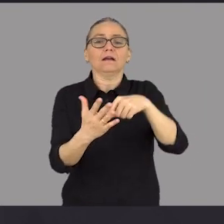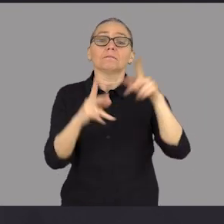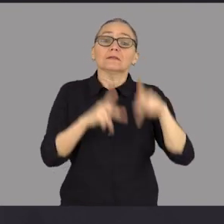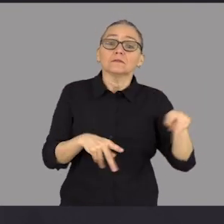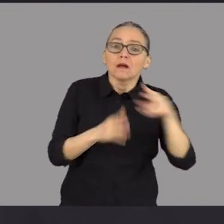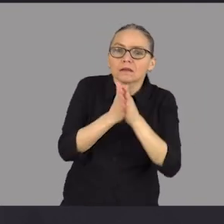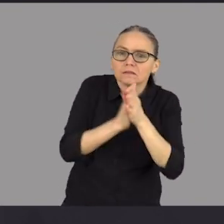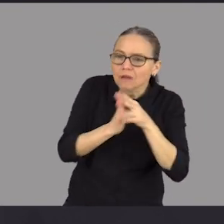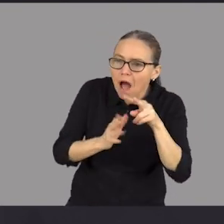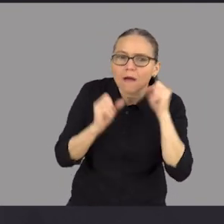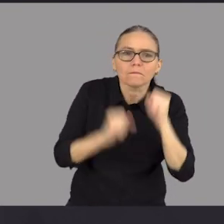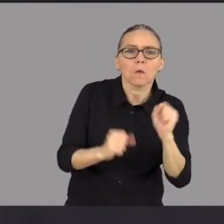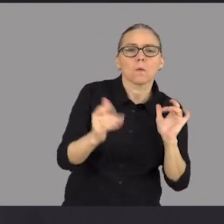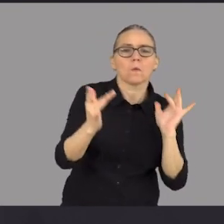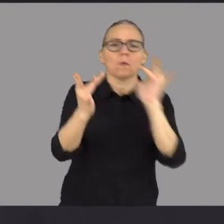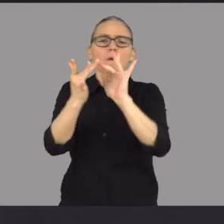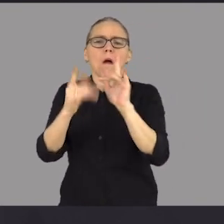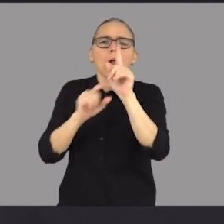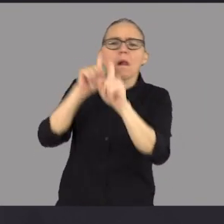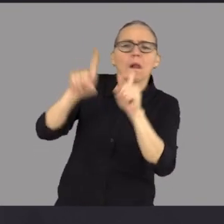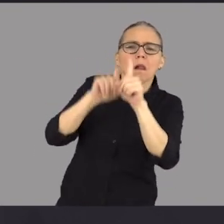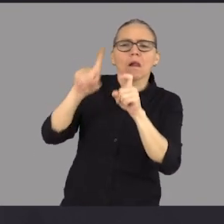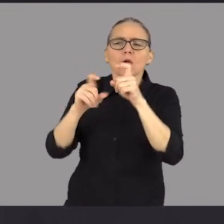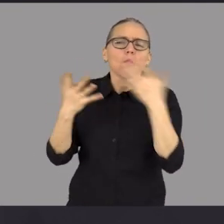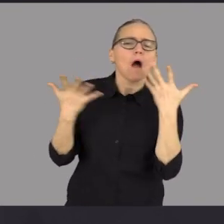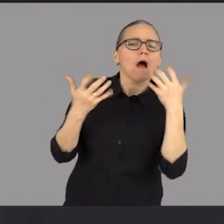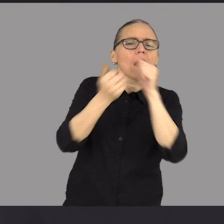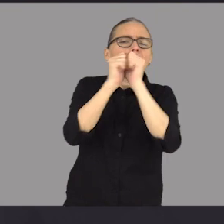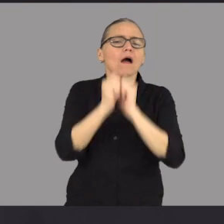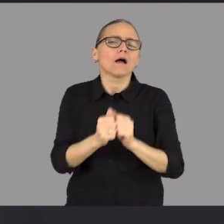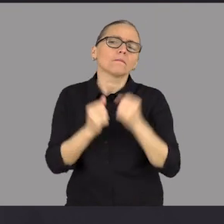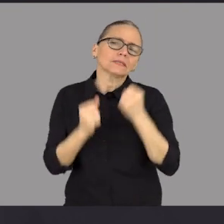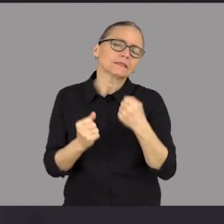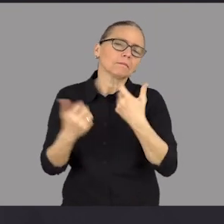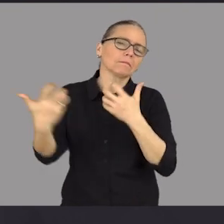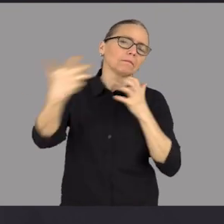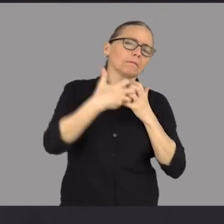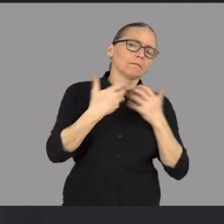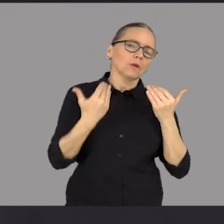to reach out to ask questions or request accommodations if needed.